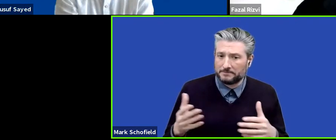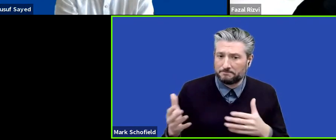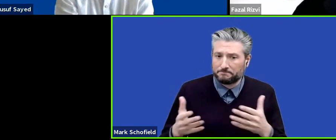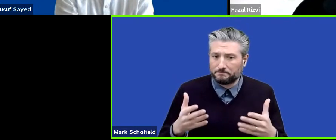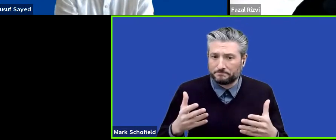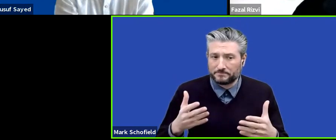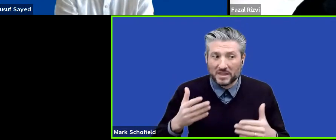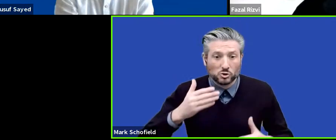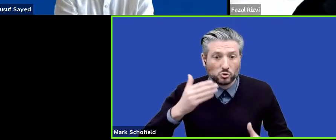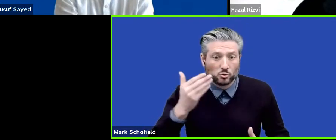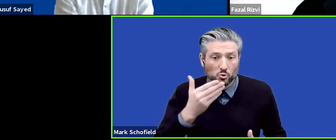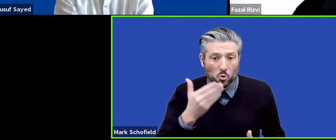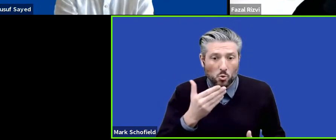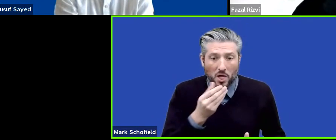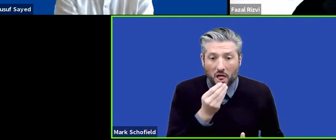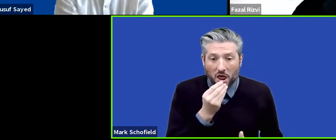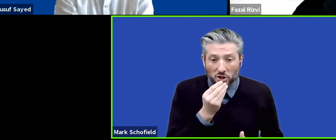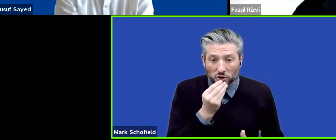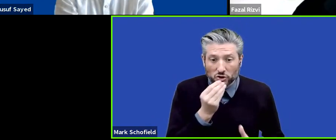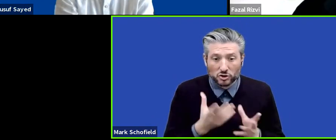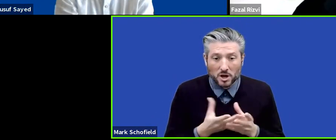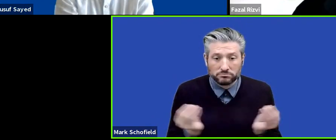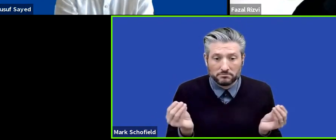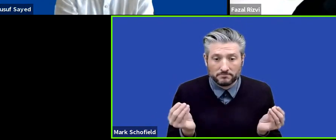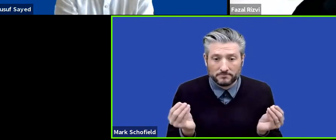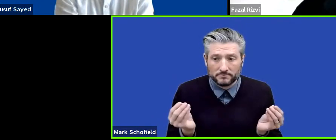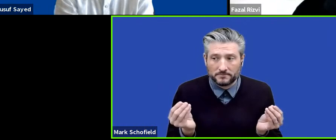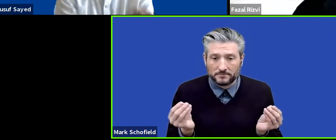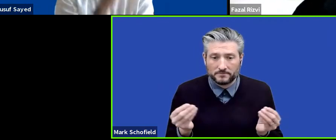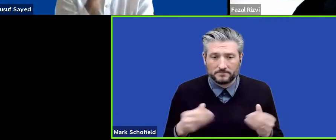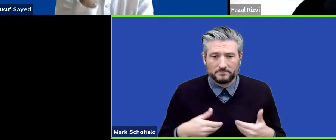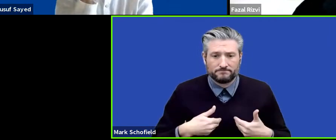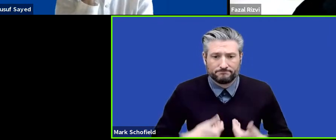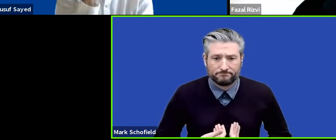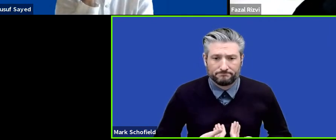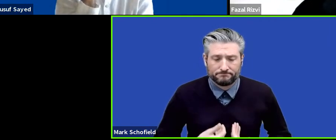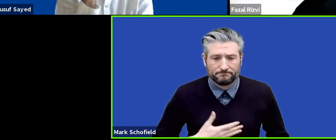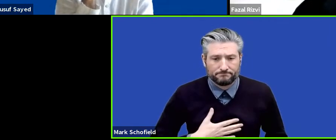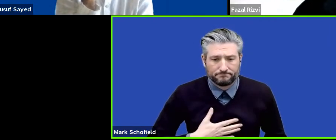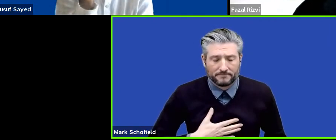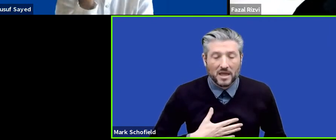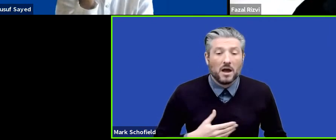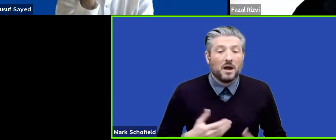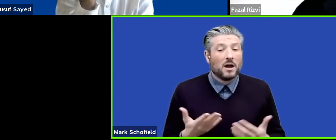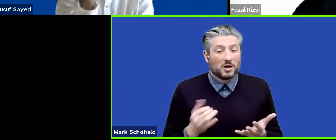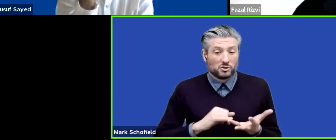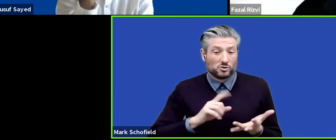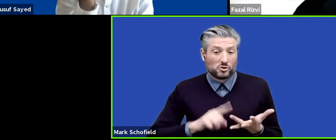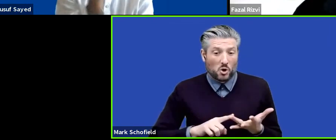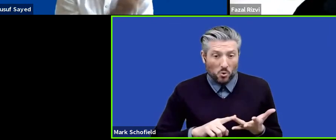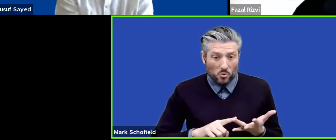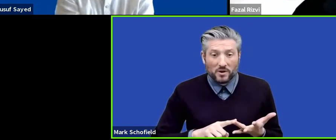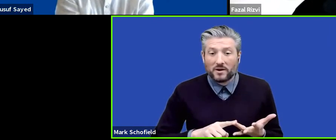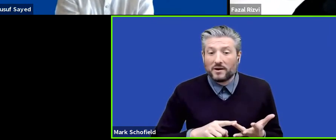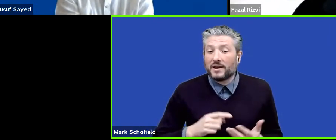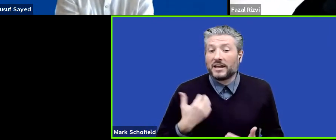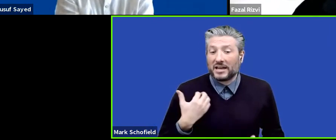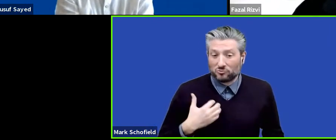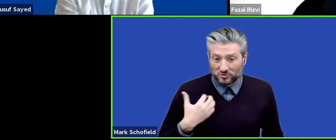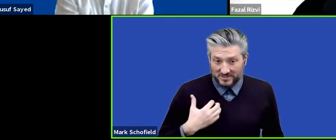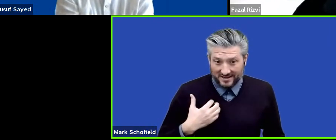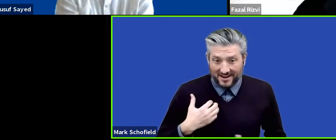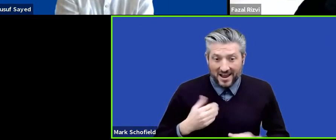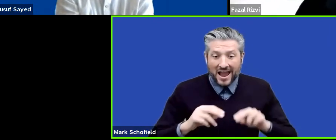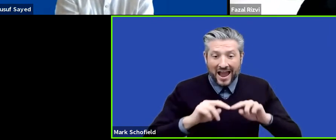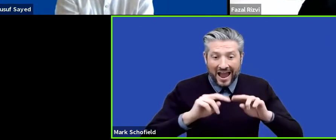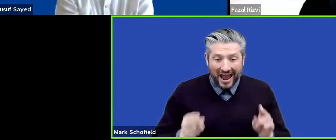school lunches and so on. So the assumption of self-contained housing is one that we need to actually think